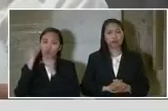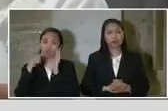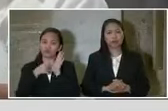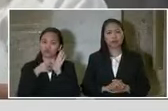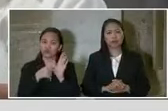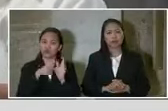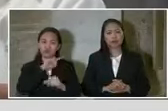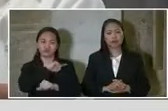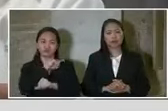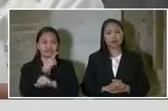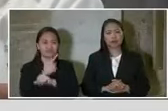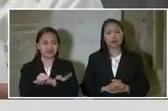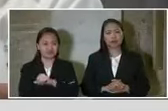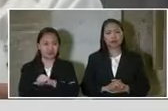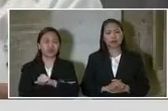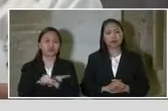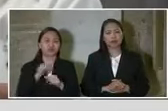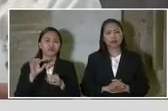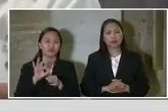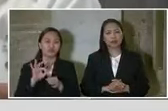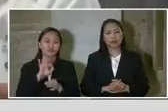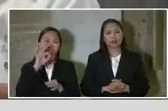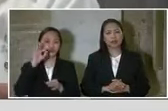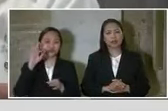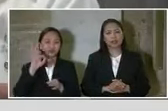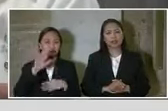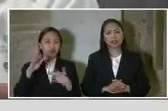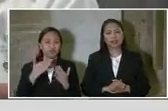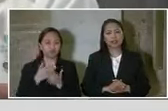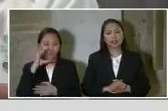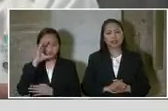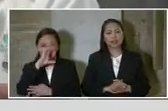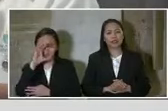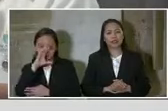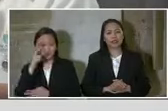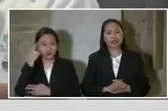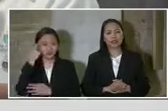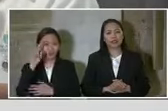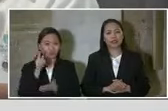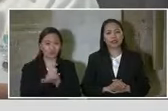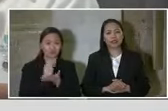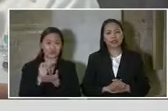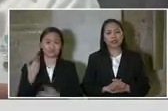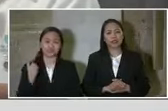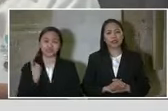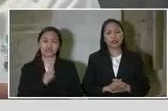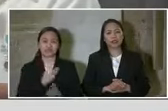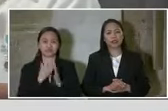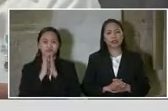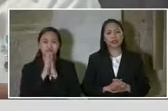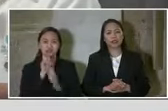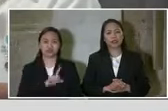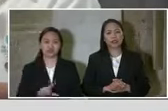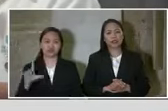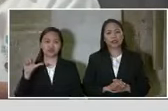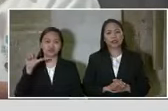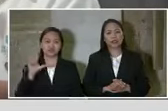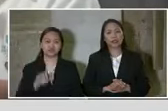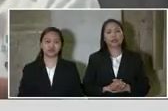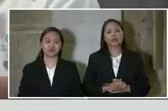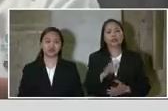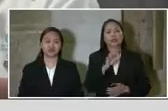power and radiance of the Spirit to all seeking for truth, let us pray to the Lord.